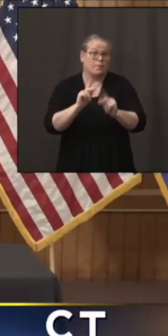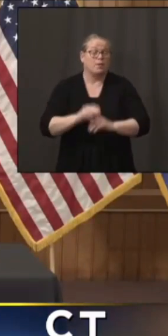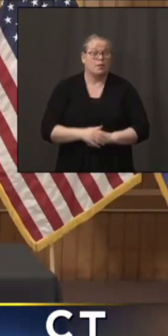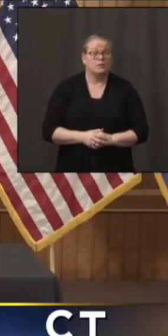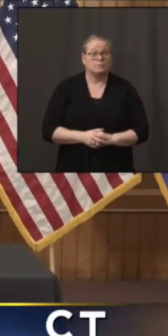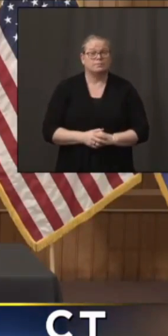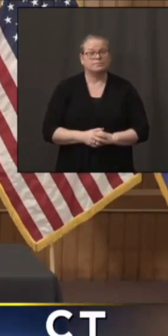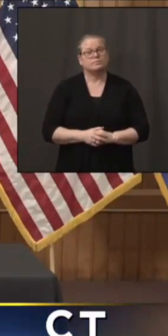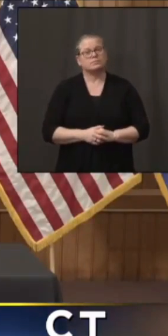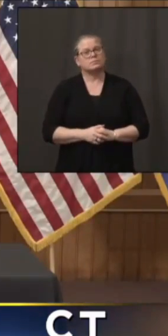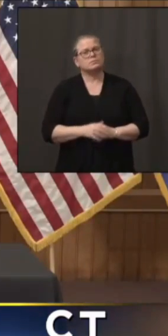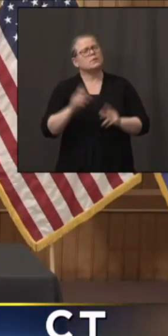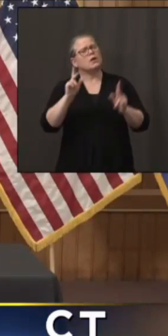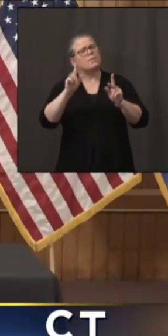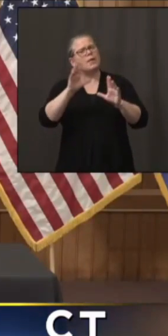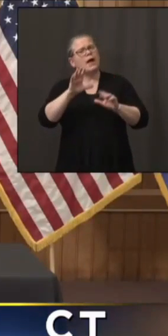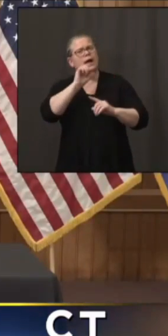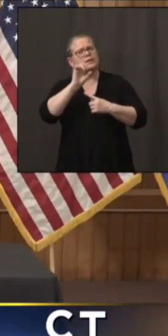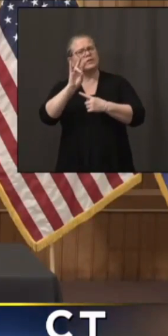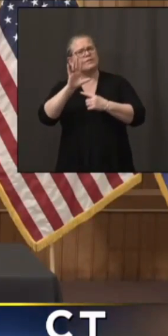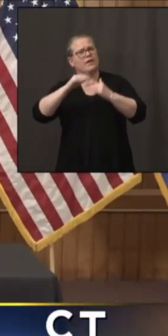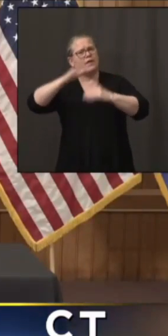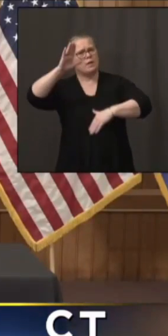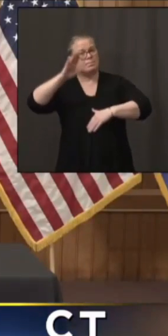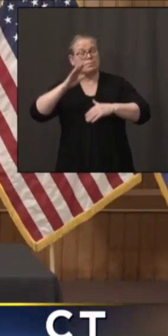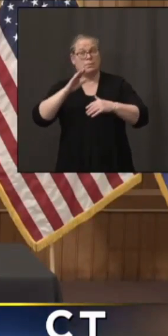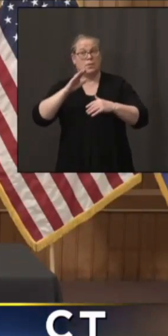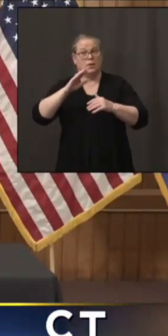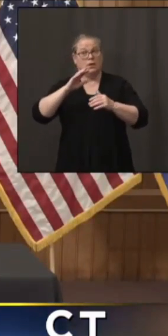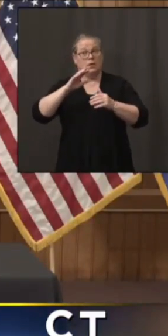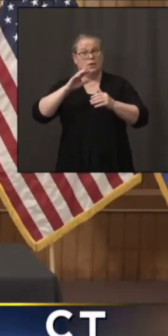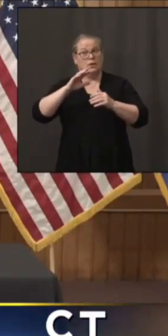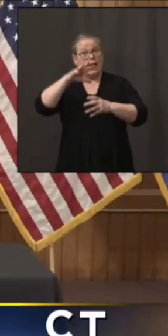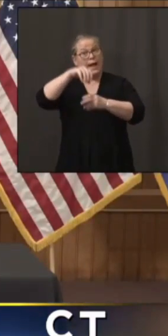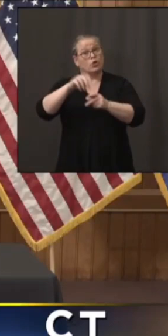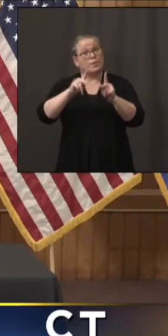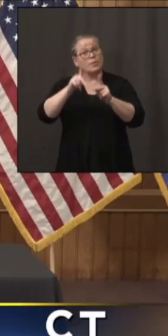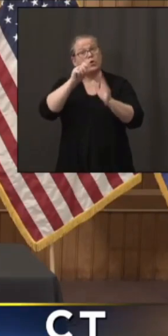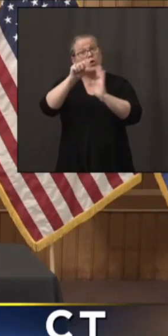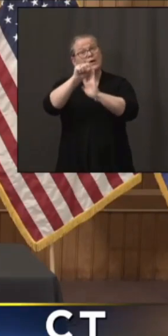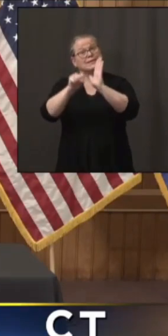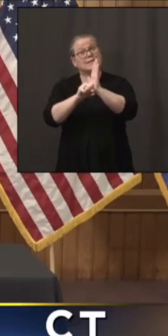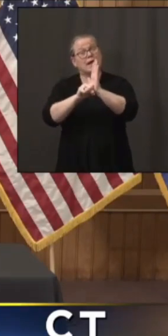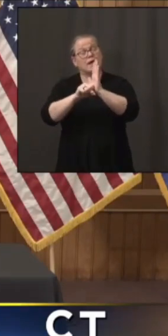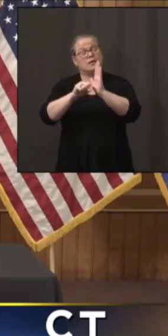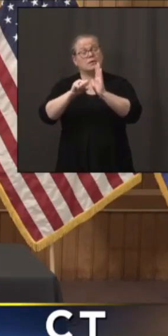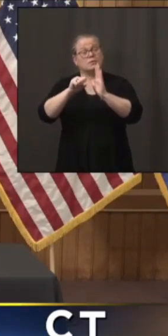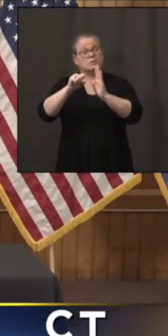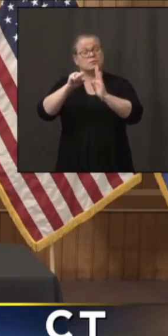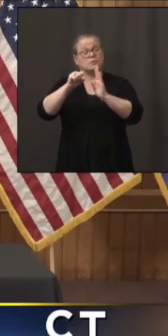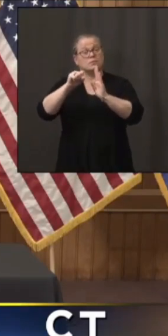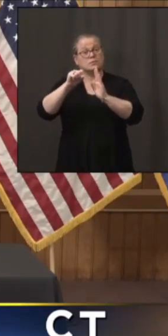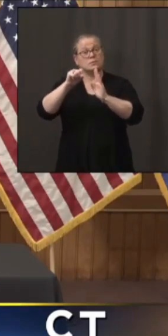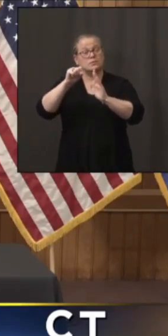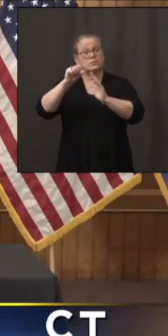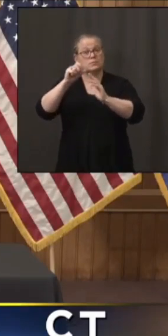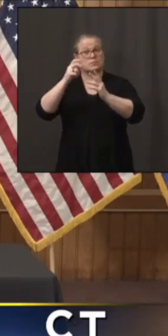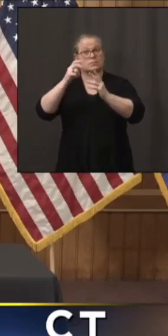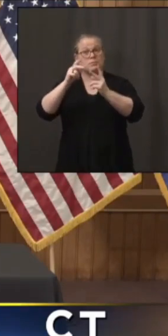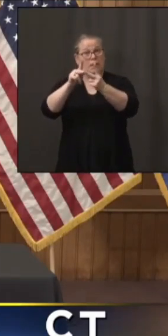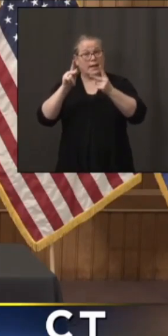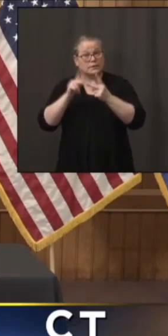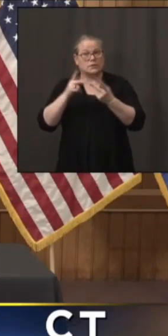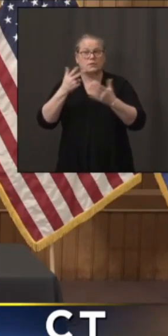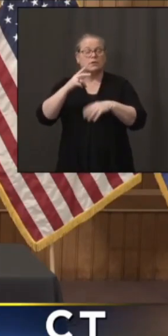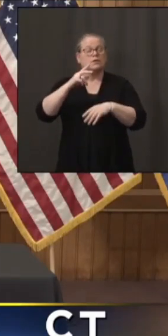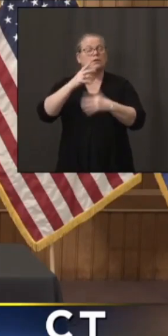plus, will that include people who are in state facilities, including the Department of Correction, the Department of Mental Health and